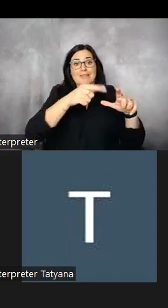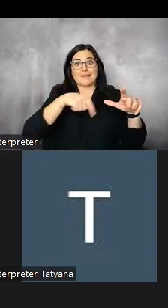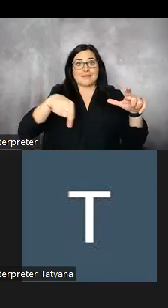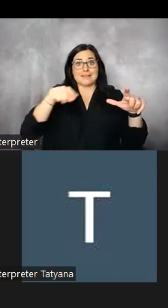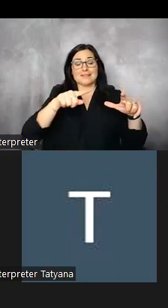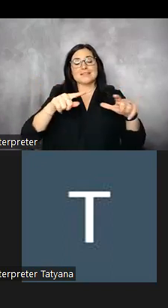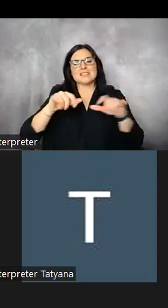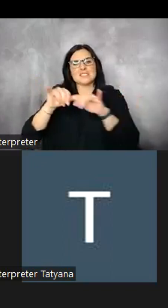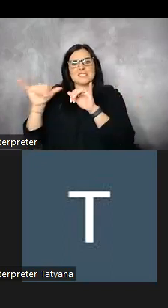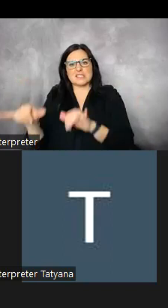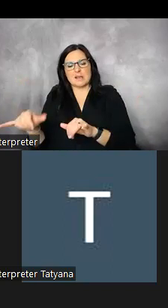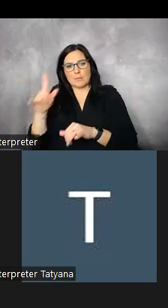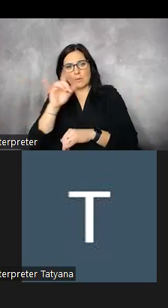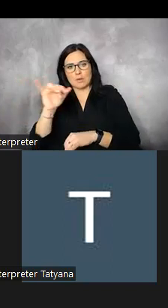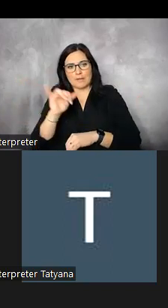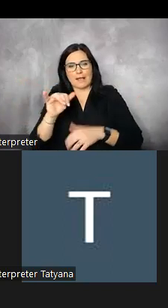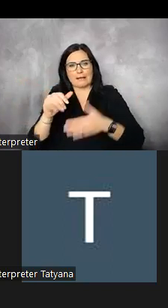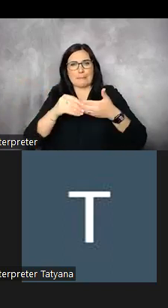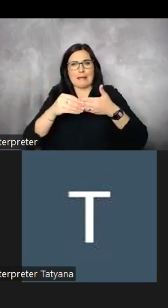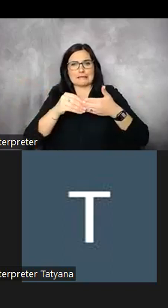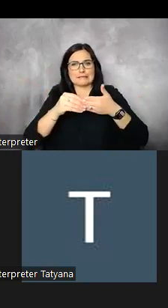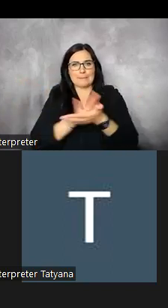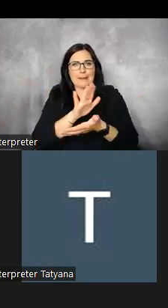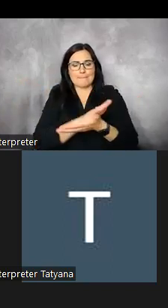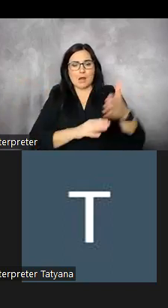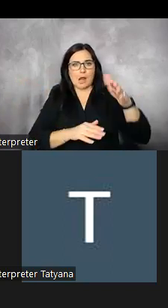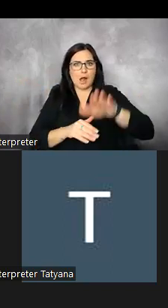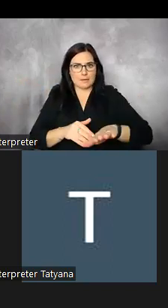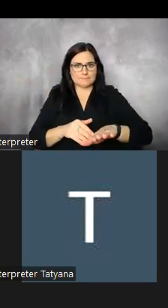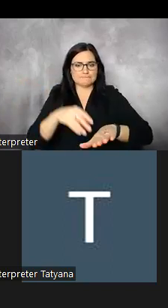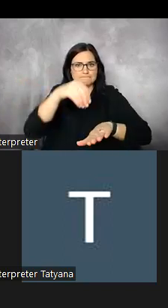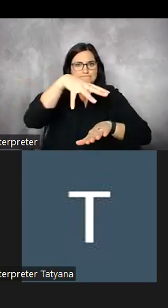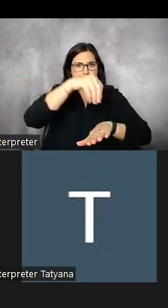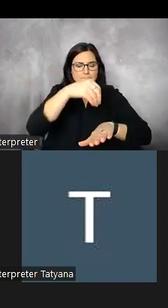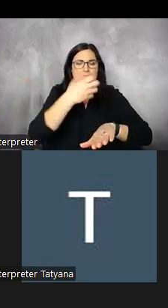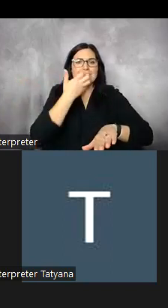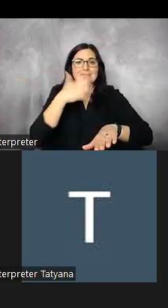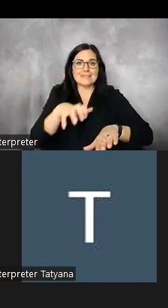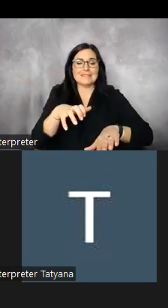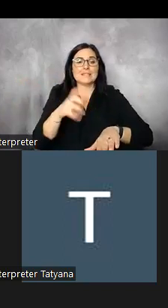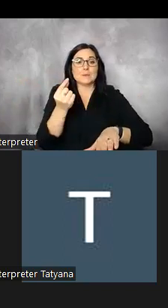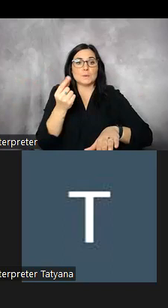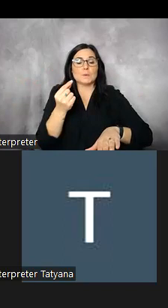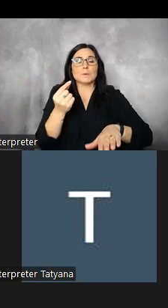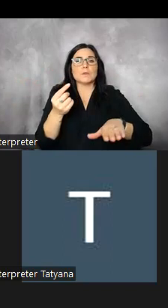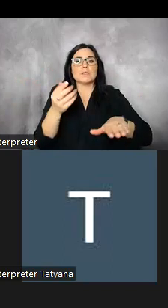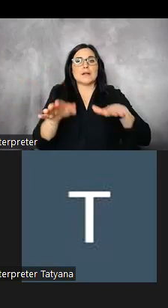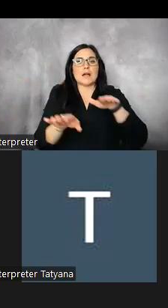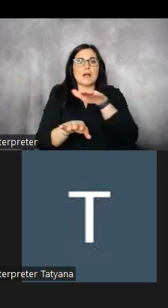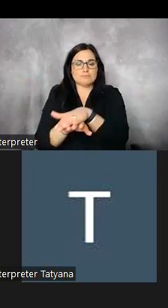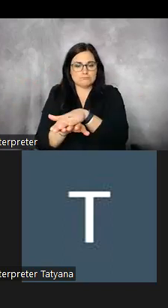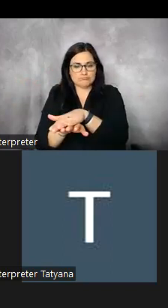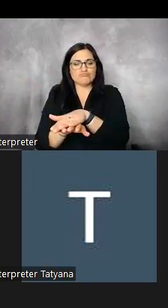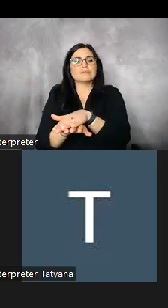it, is basically kind of like a plastic paper. It reacts to toner when it's heated. So we actually toast it in a specialized toaster